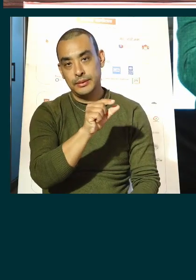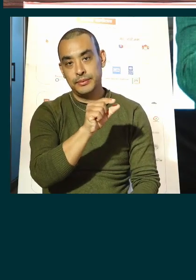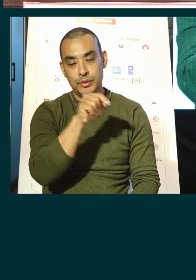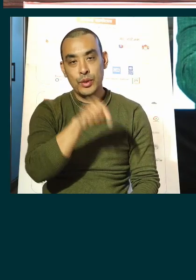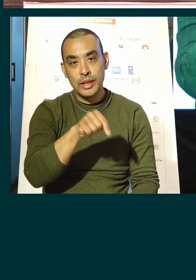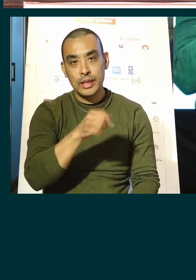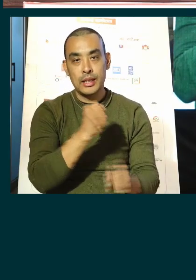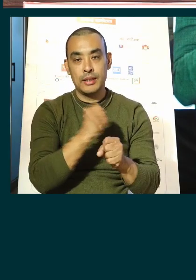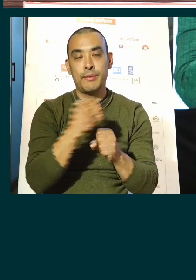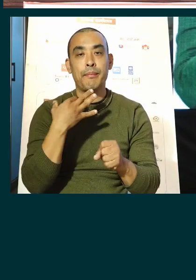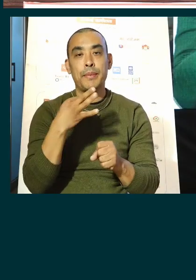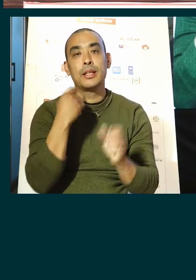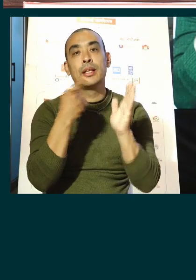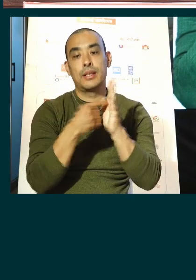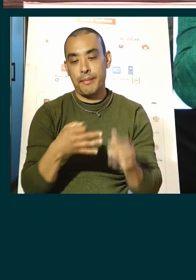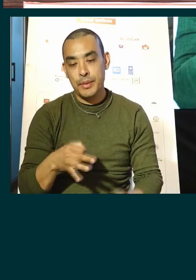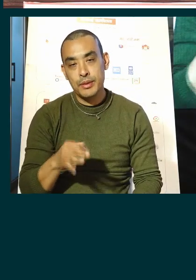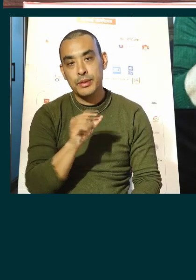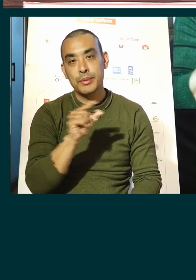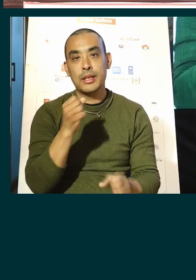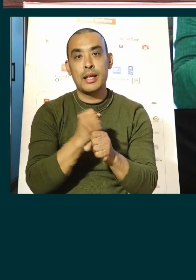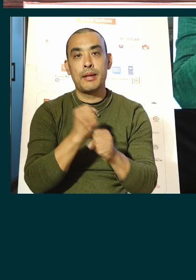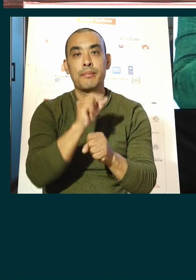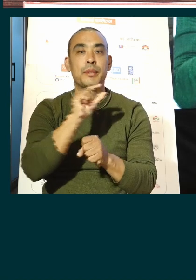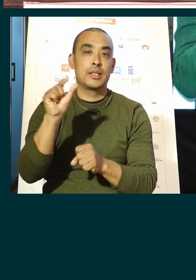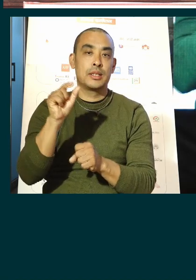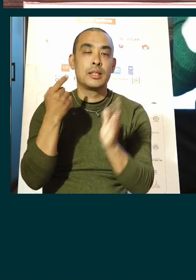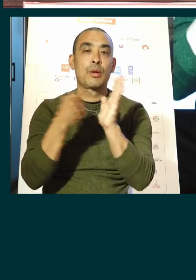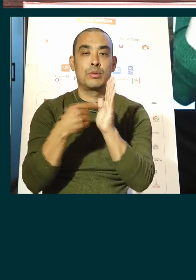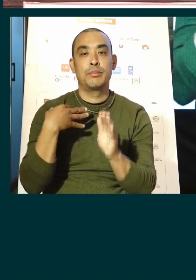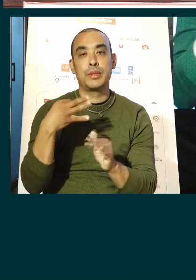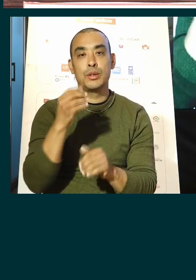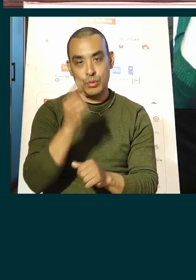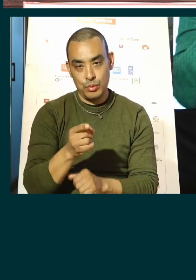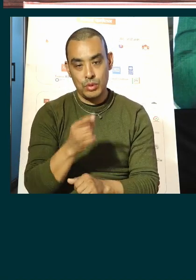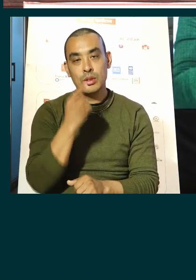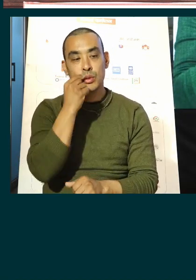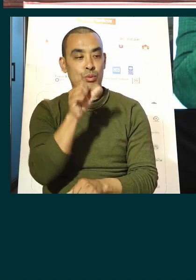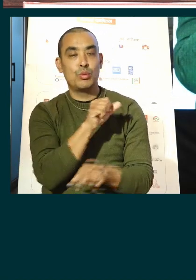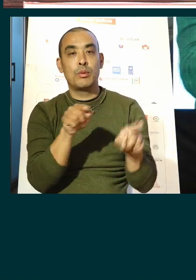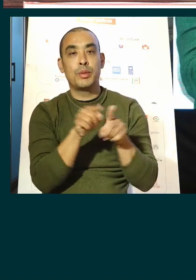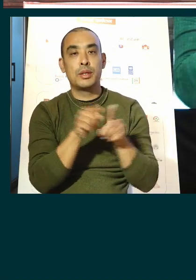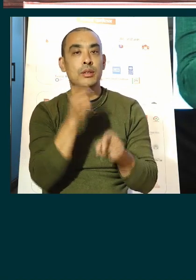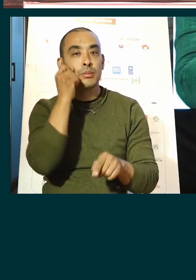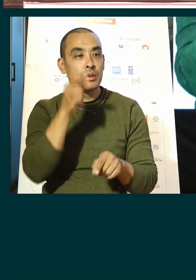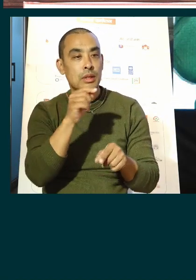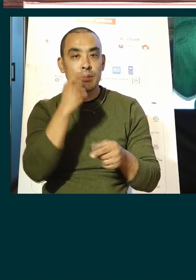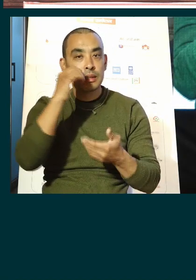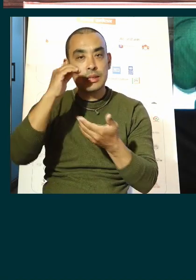chose to represent menstruation and Durga Puja because he got to know that both the